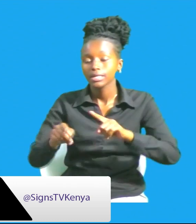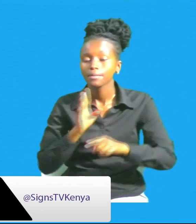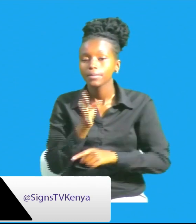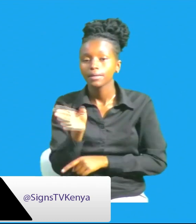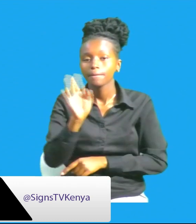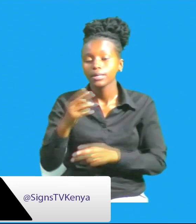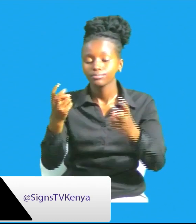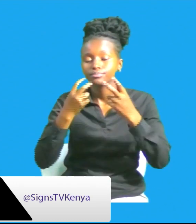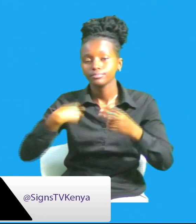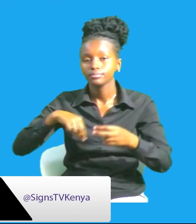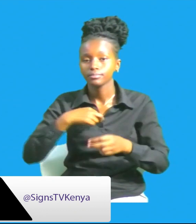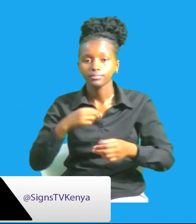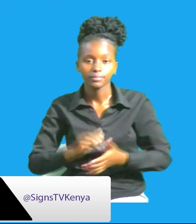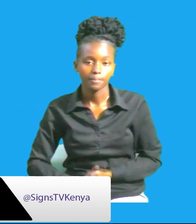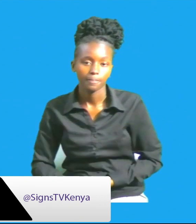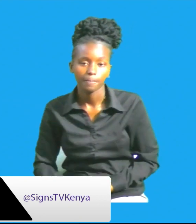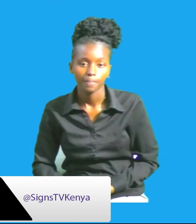tuned.